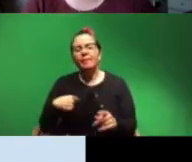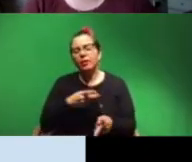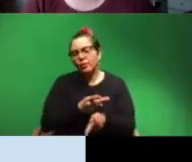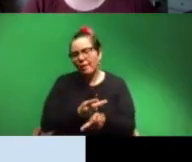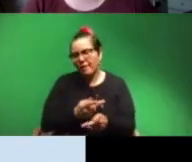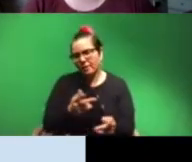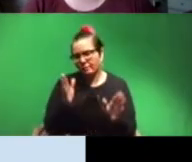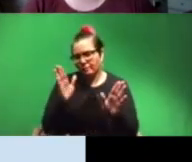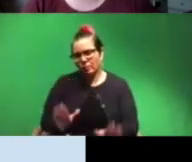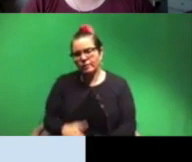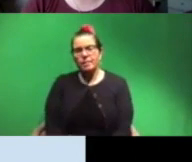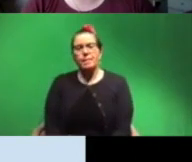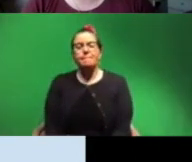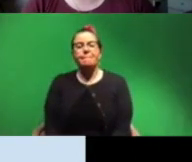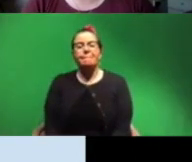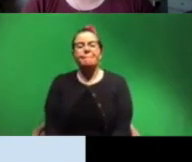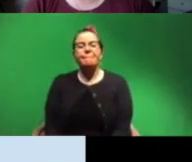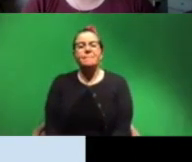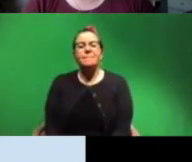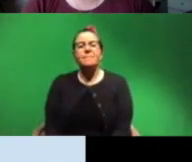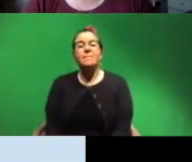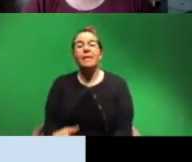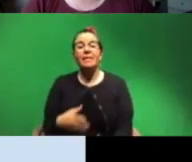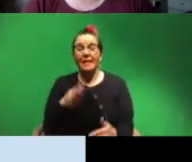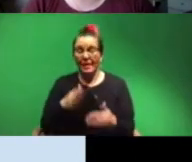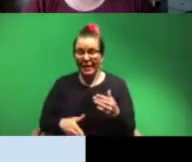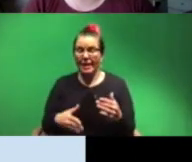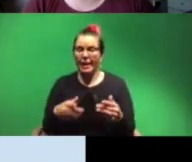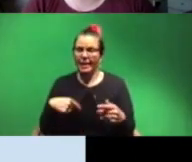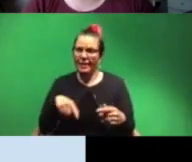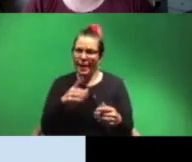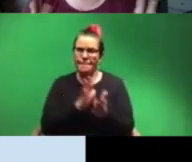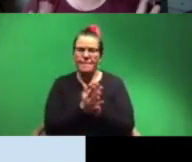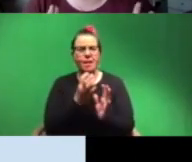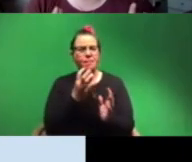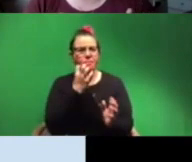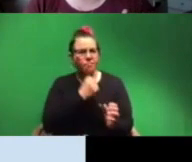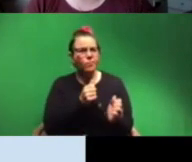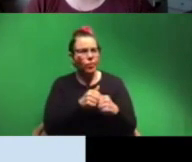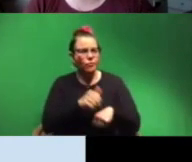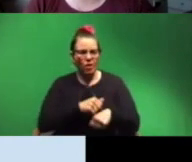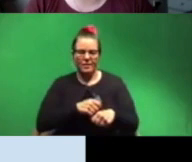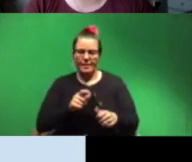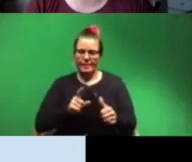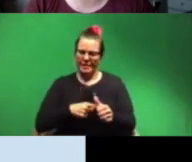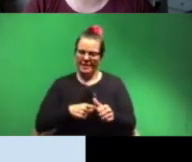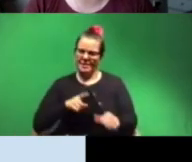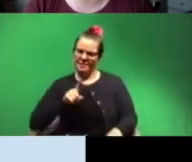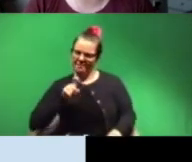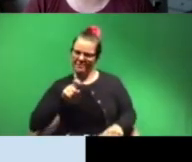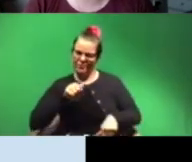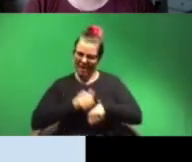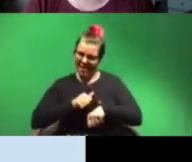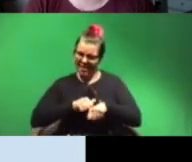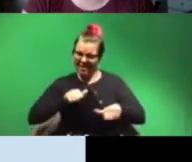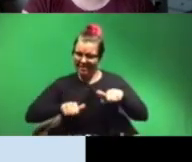wonderfully. And I think in the end they even cared about the rocks themselves. They were a bit unsure at the beginning, but I think we made them like